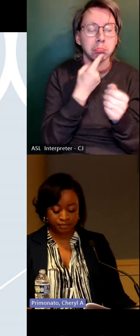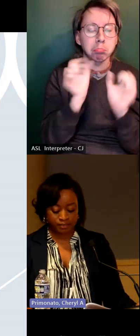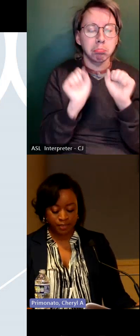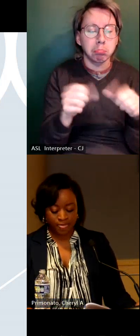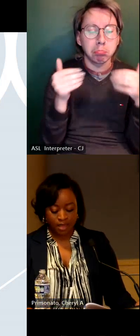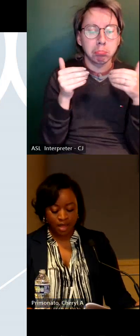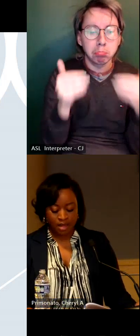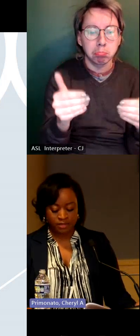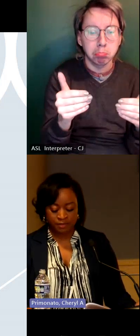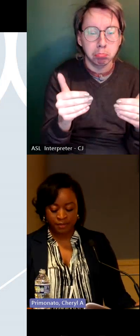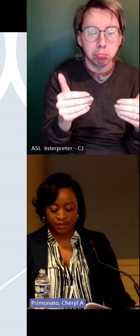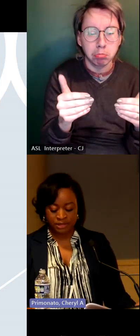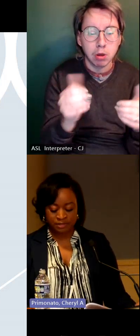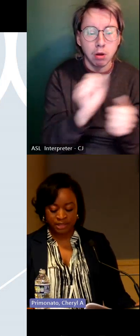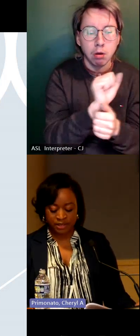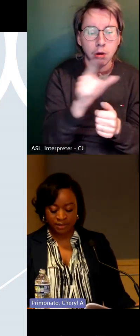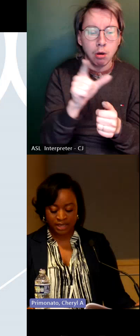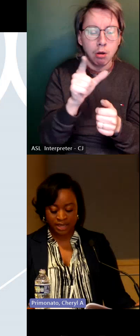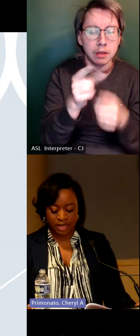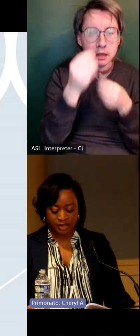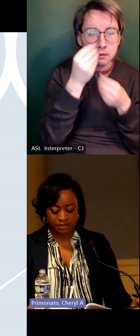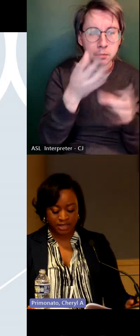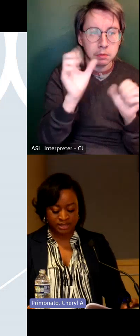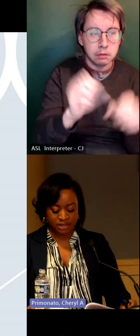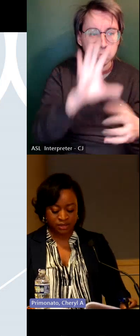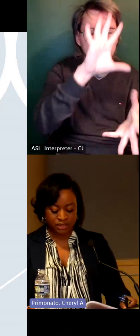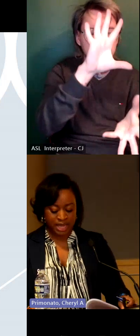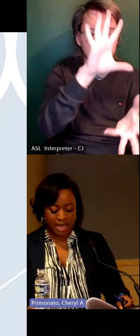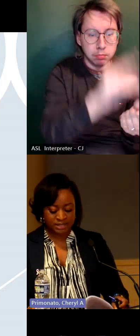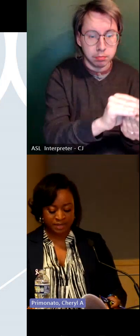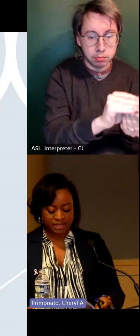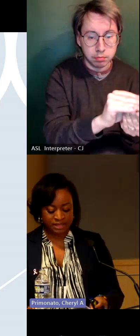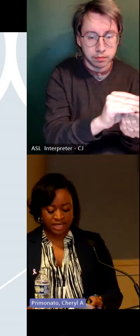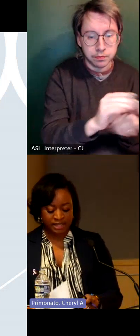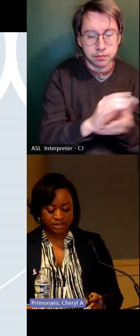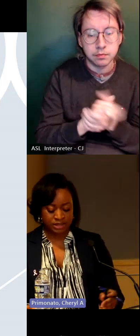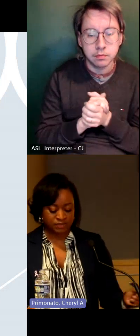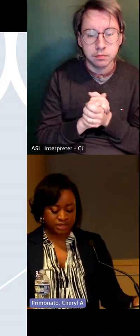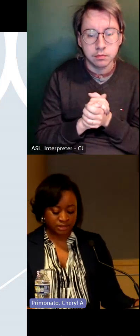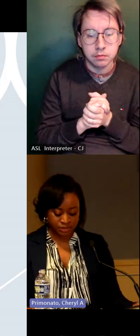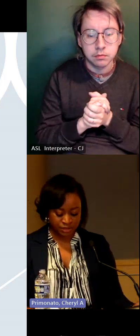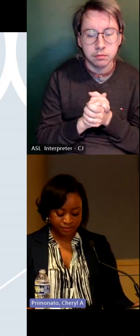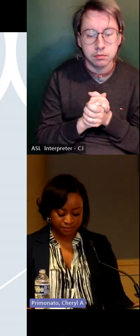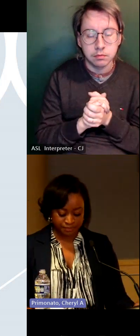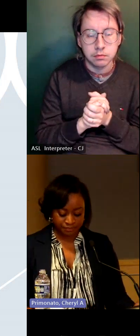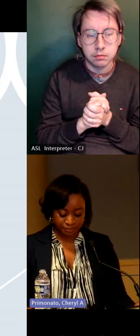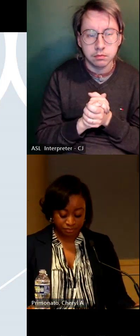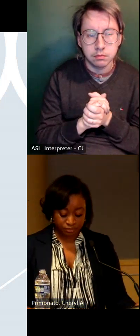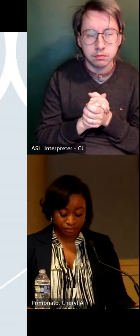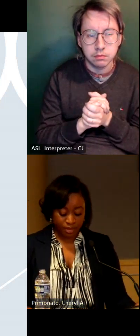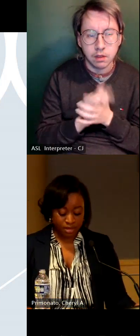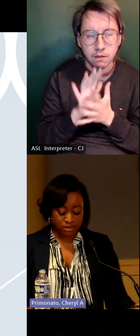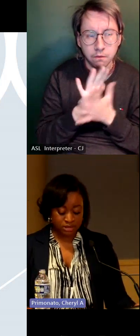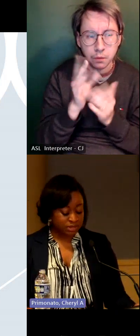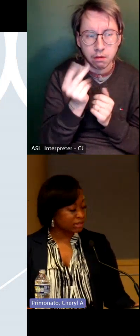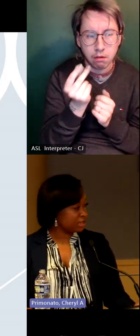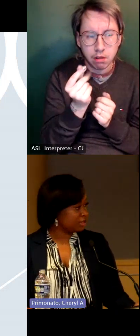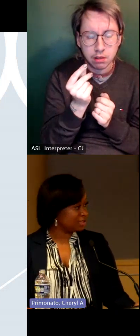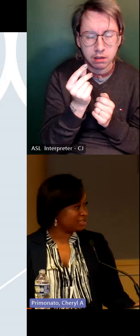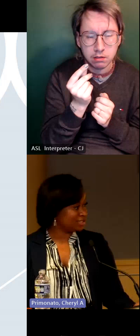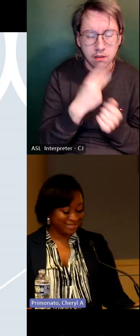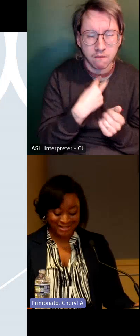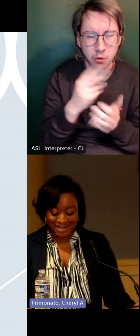document. The proposed amended plan document is included as Appendix A to this resolution. So